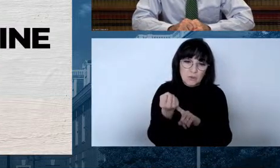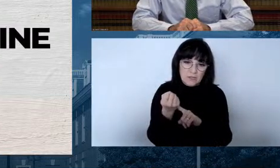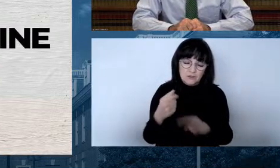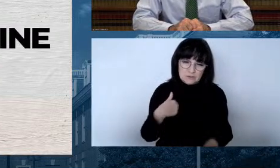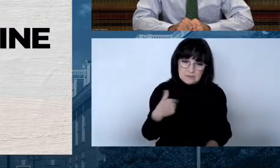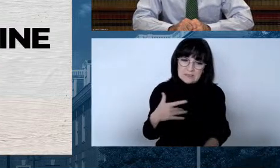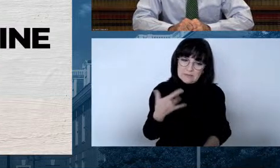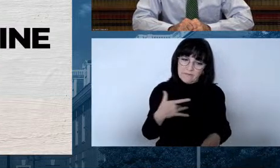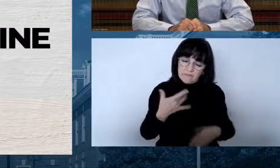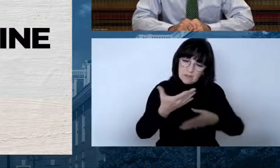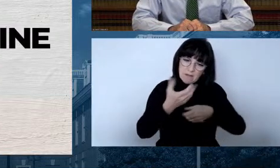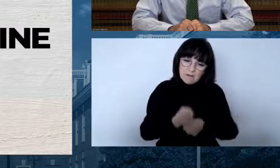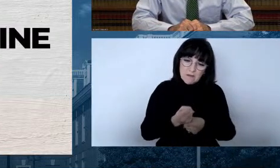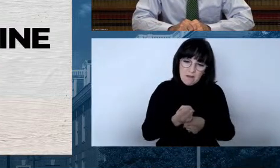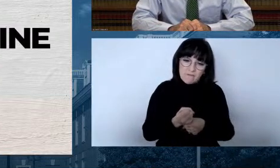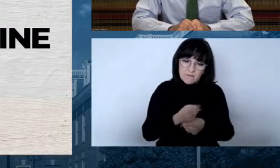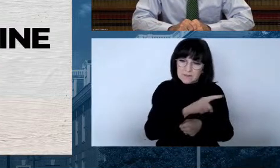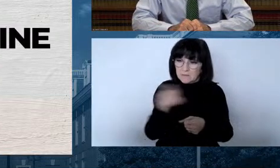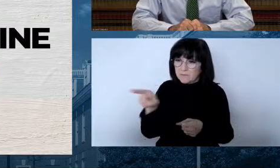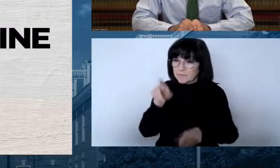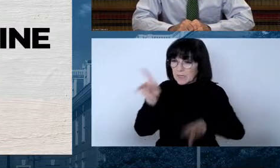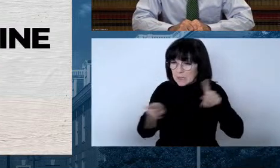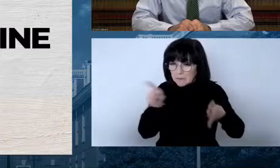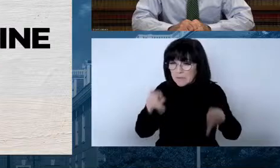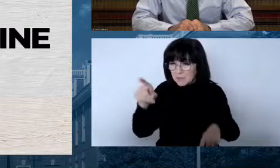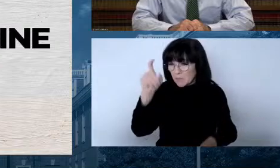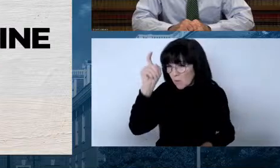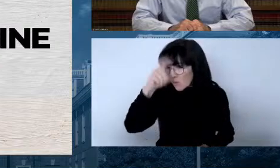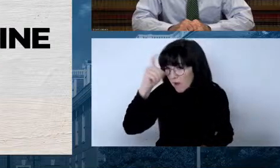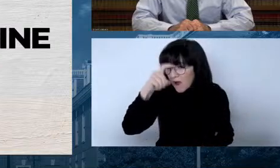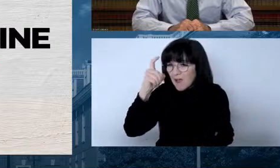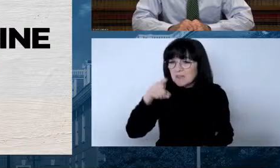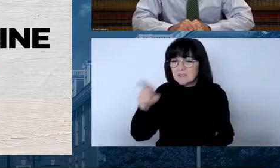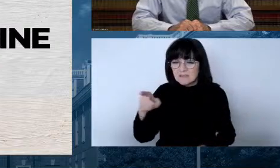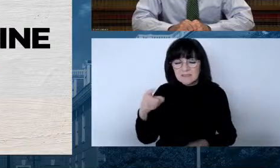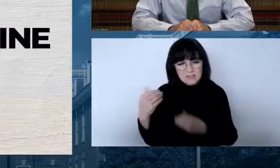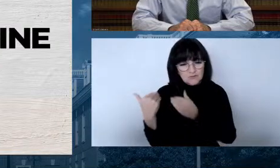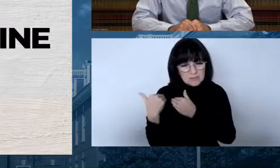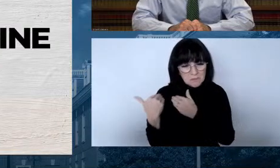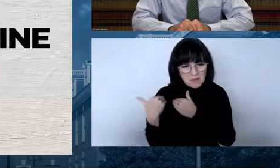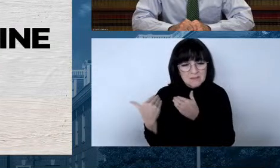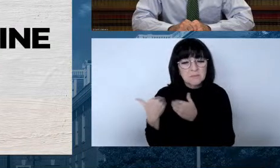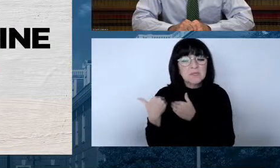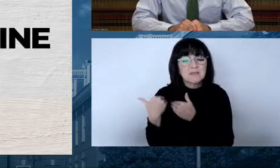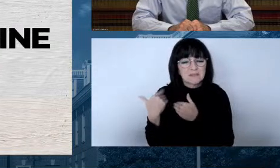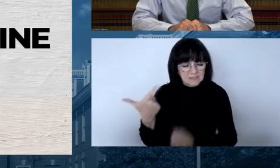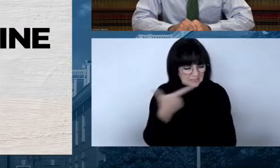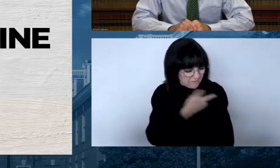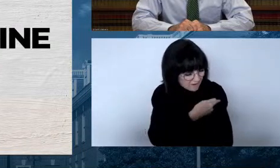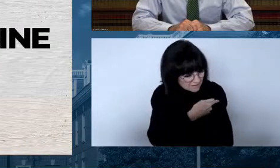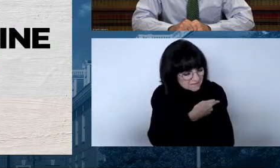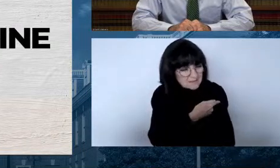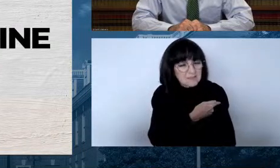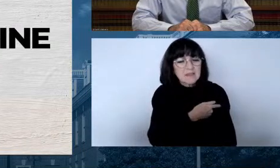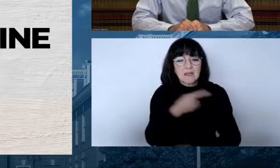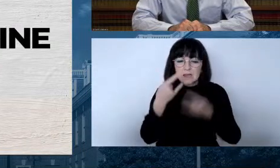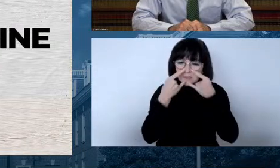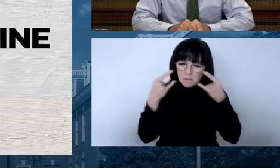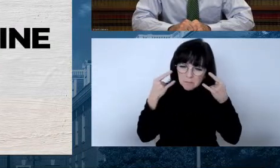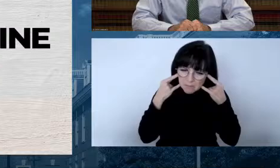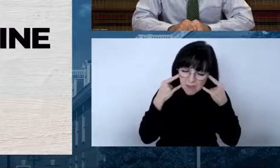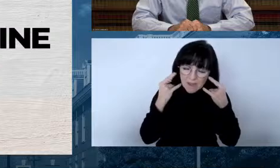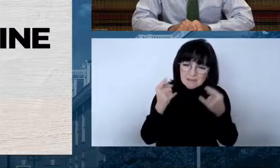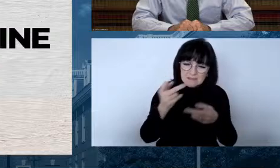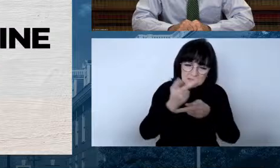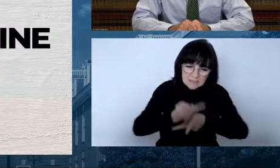responsibility ourselves, do what we need to do, simple things, get vaccinated and wear masks and be